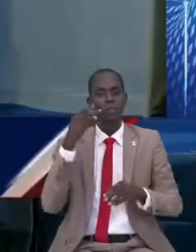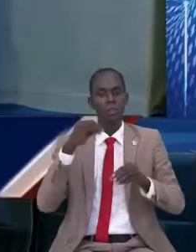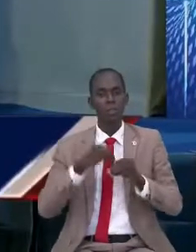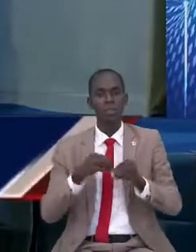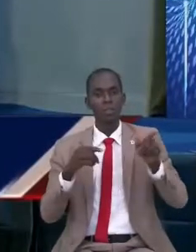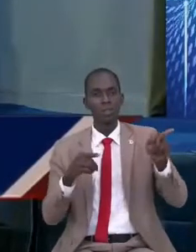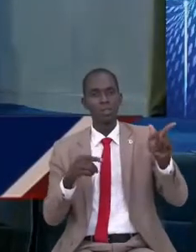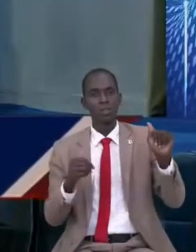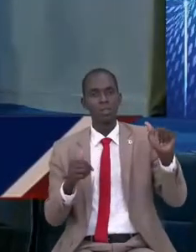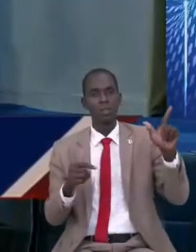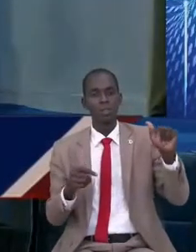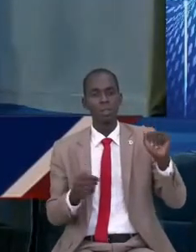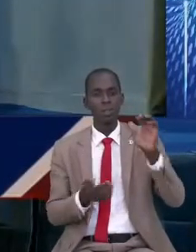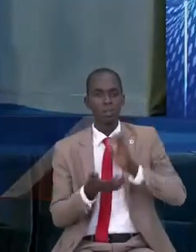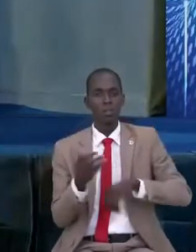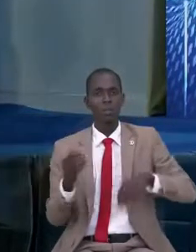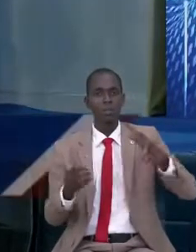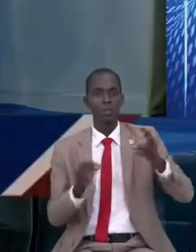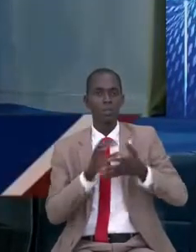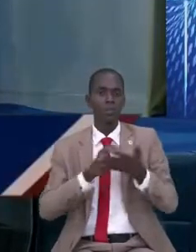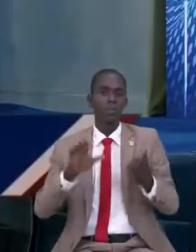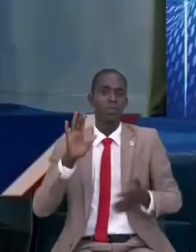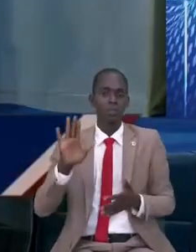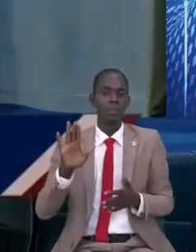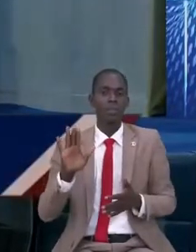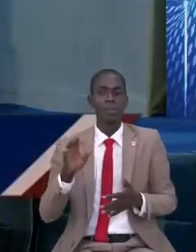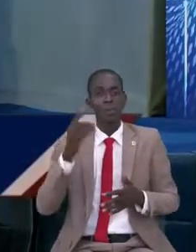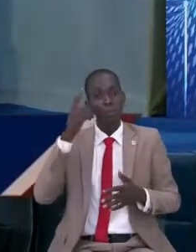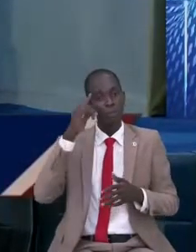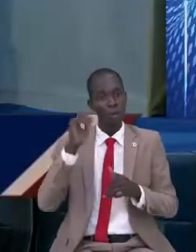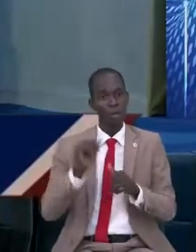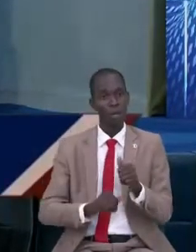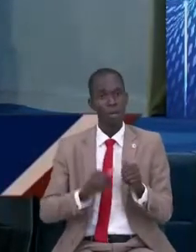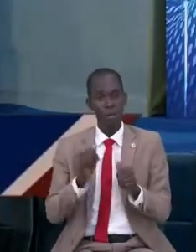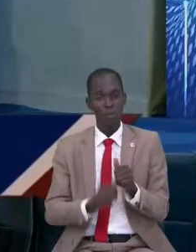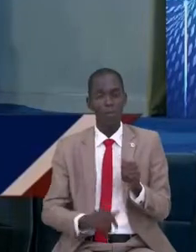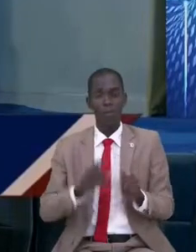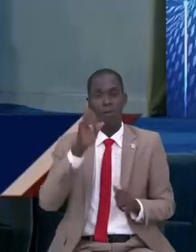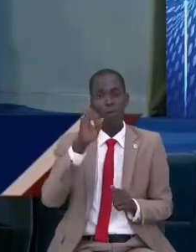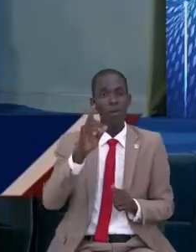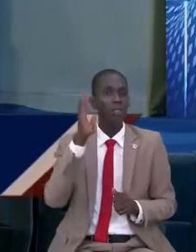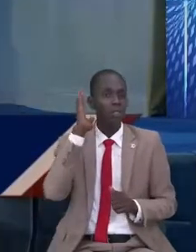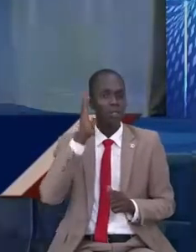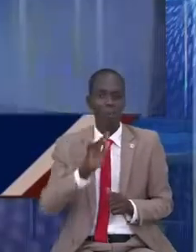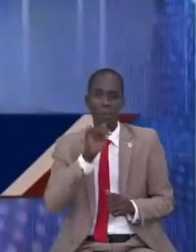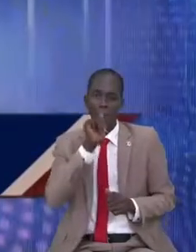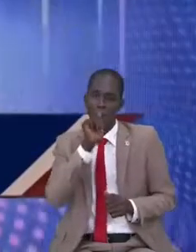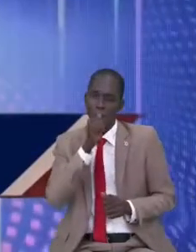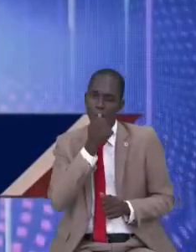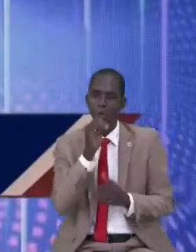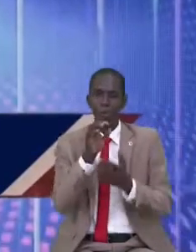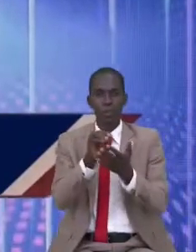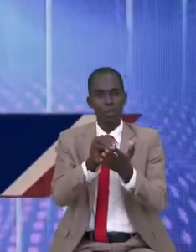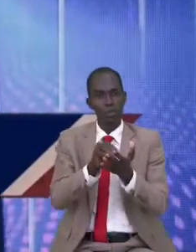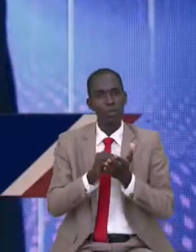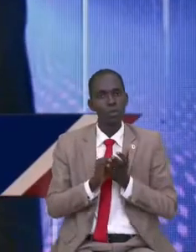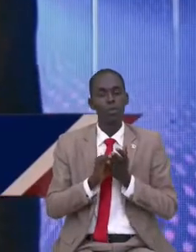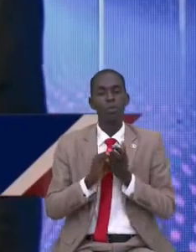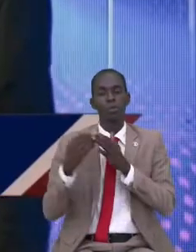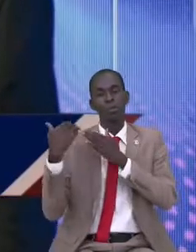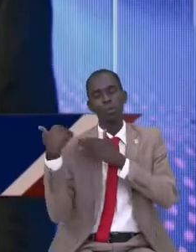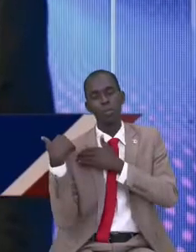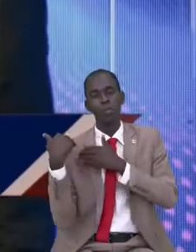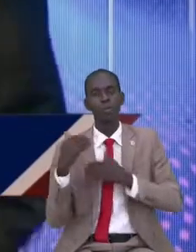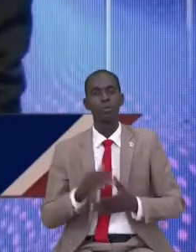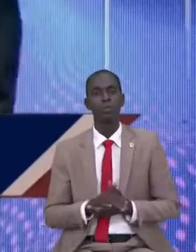6, I'm reading from verse 5. For every man shall bear his own